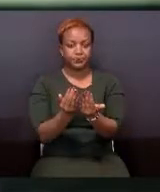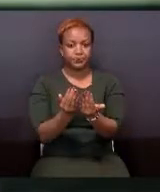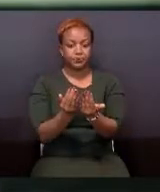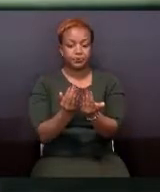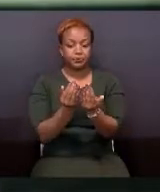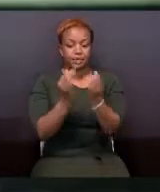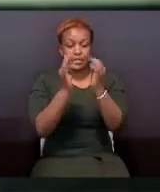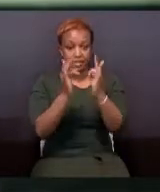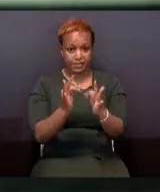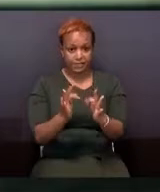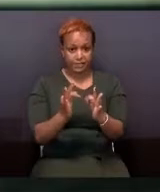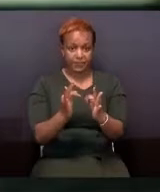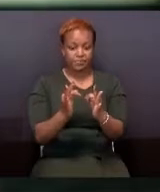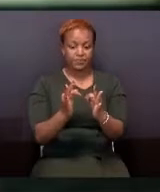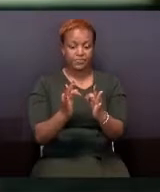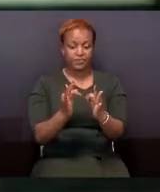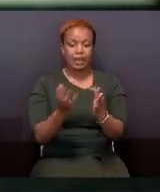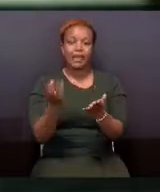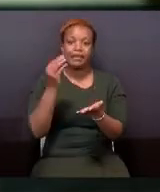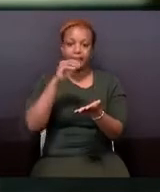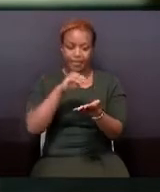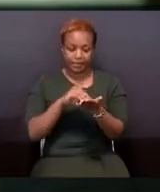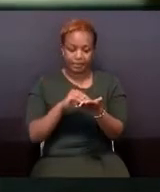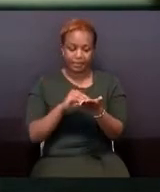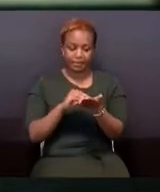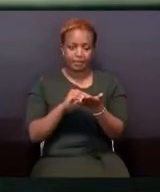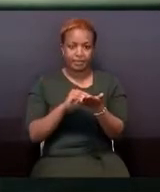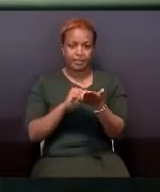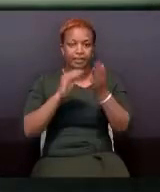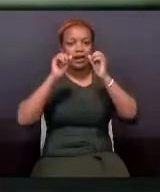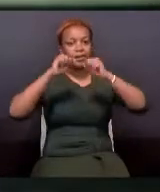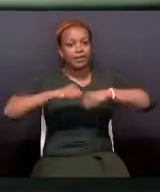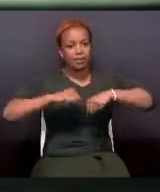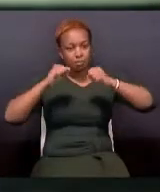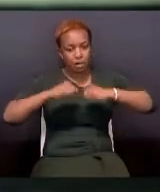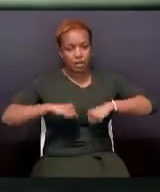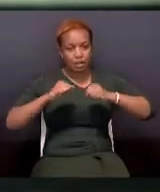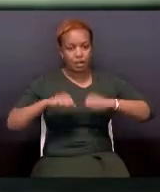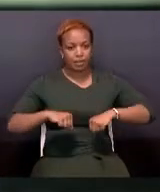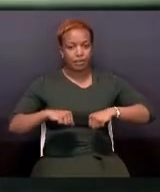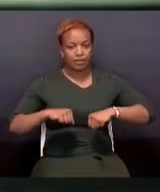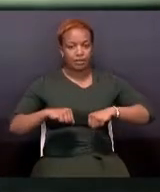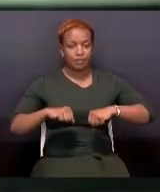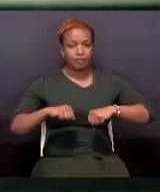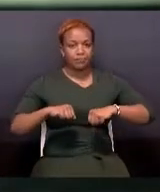if, again, as said earlier, they are able to